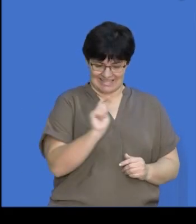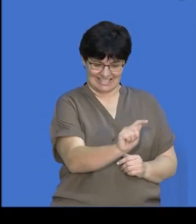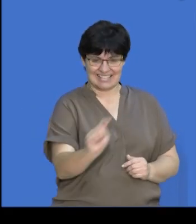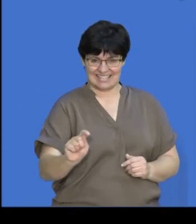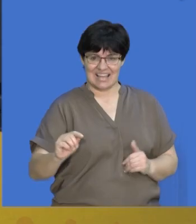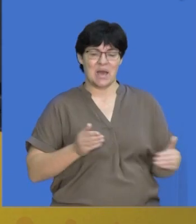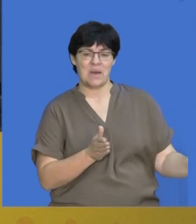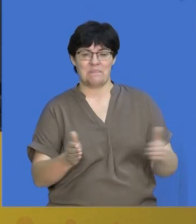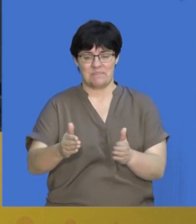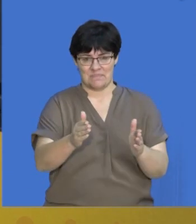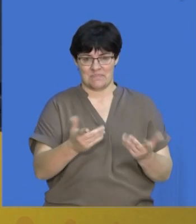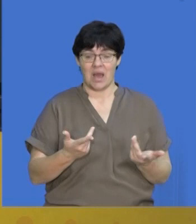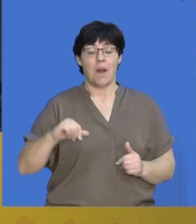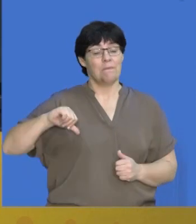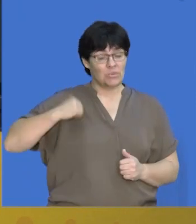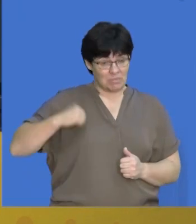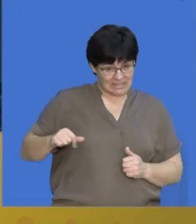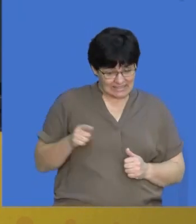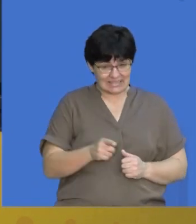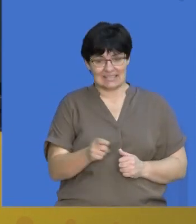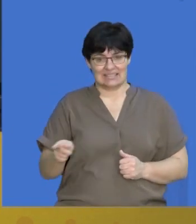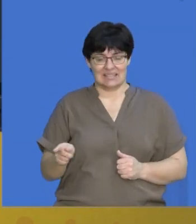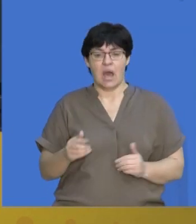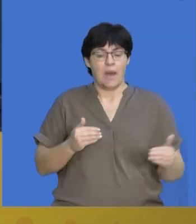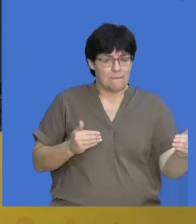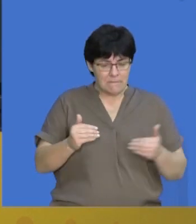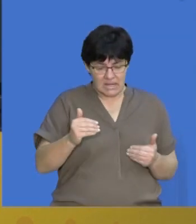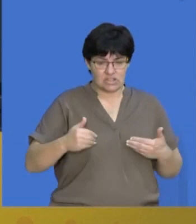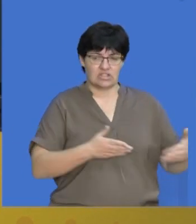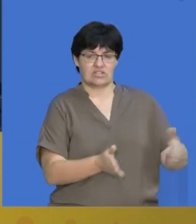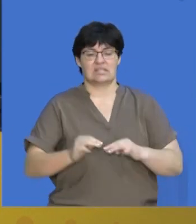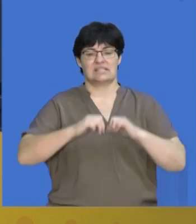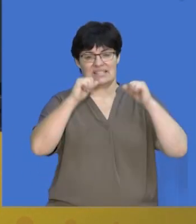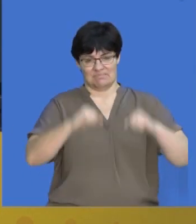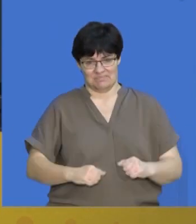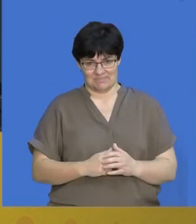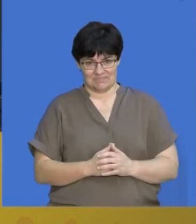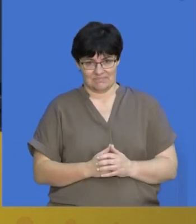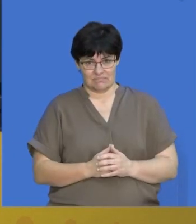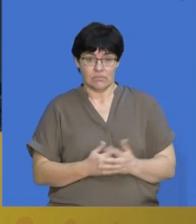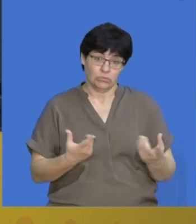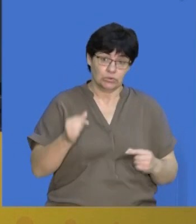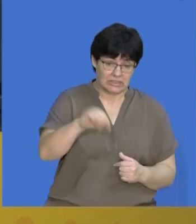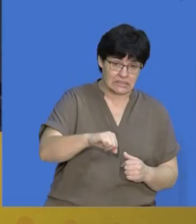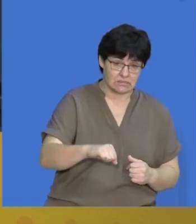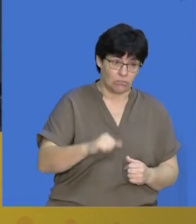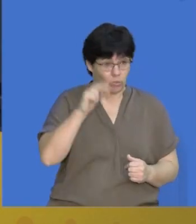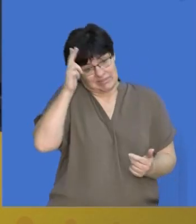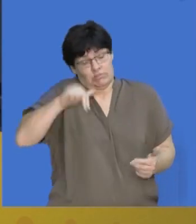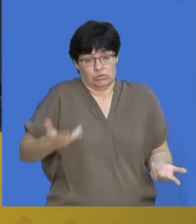in South Africa? Our municipalities manage their river systems. They do. They're supposed